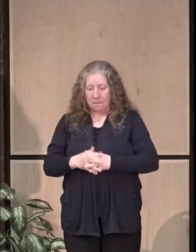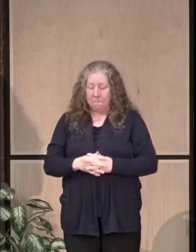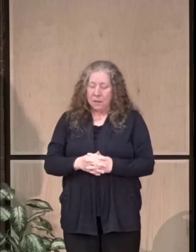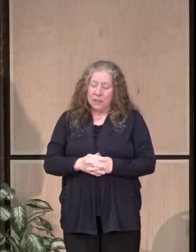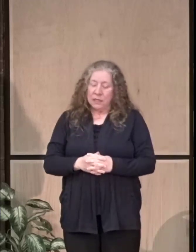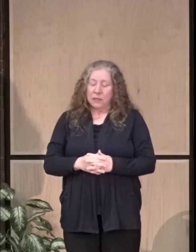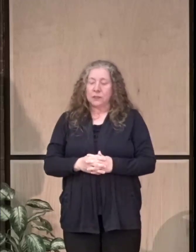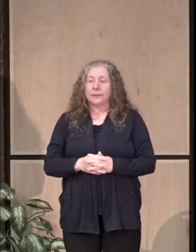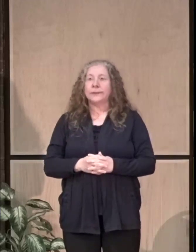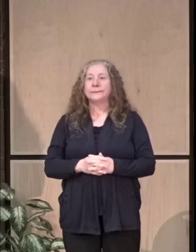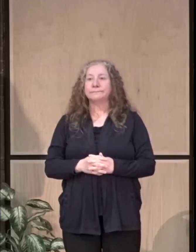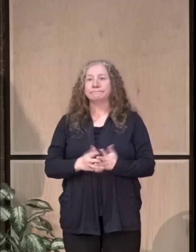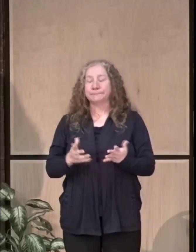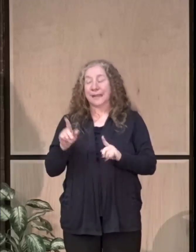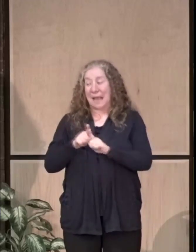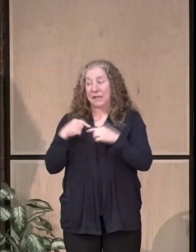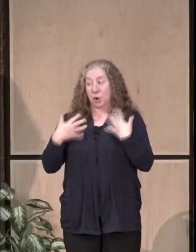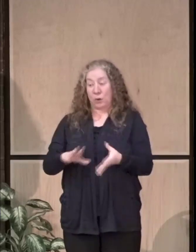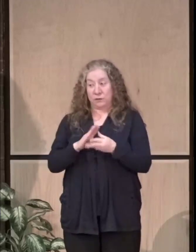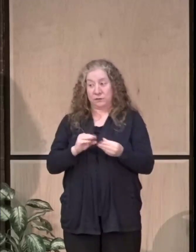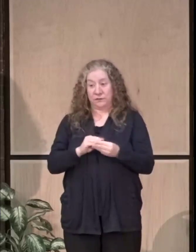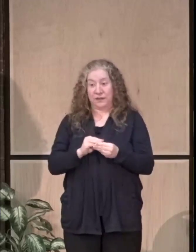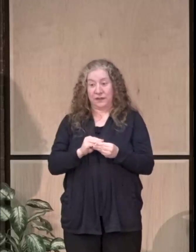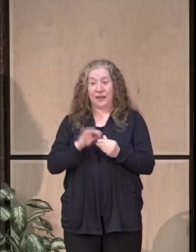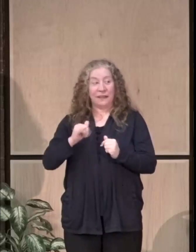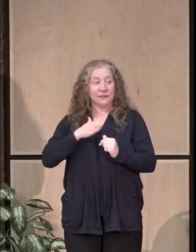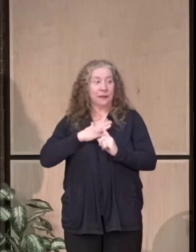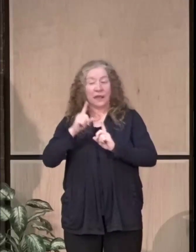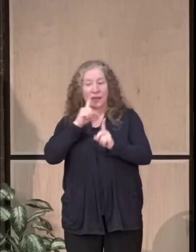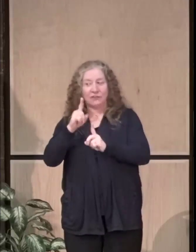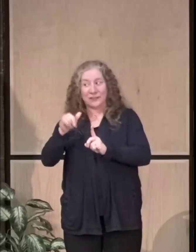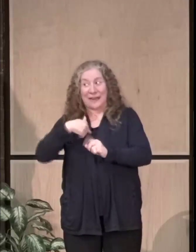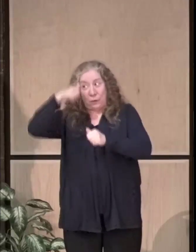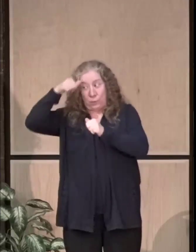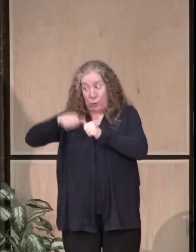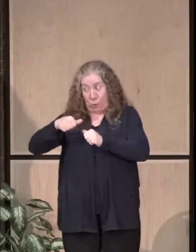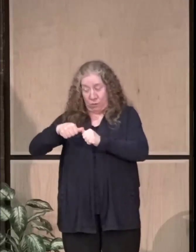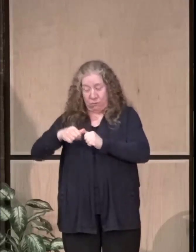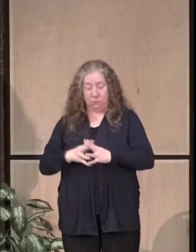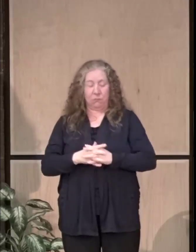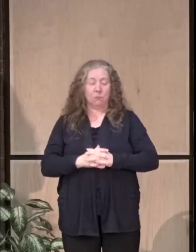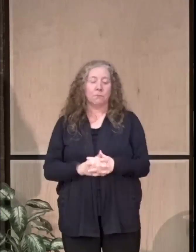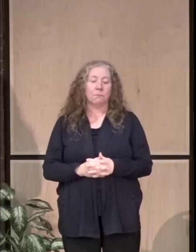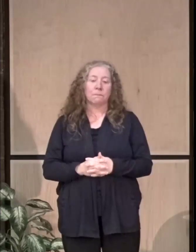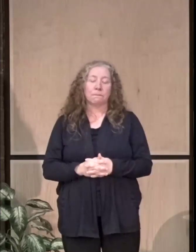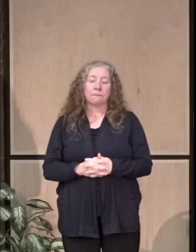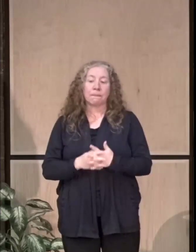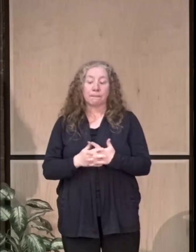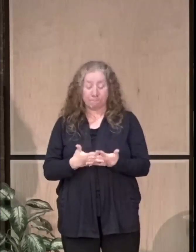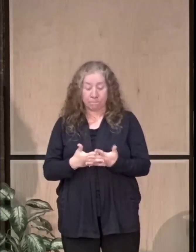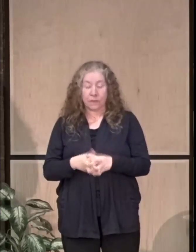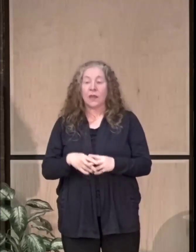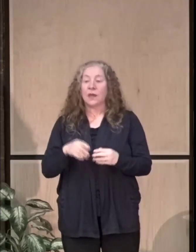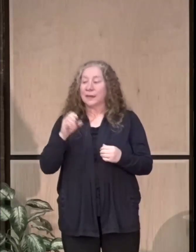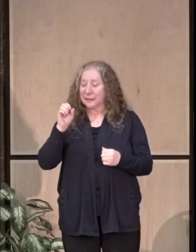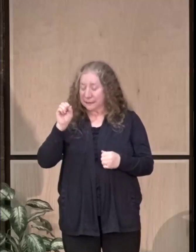he, as I testified, that was the conversation I had and that I can recall. I obviously have had